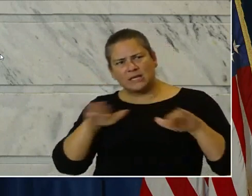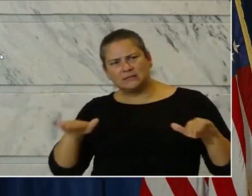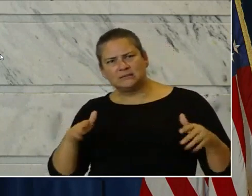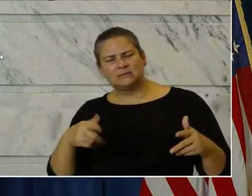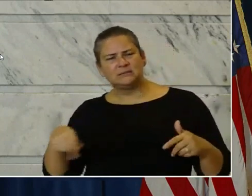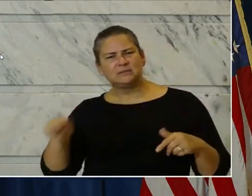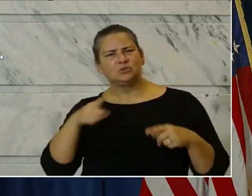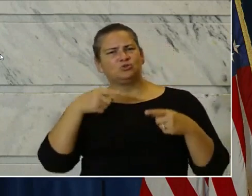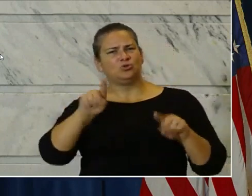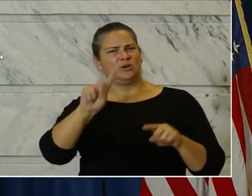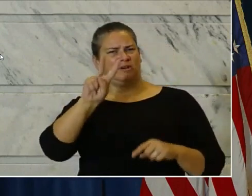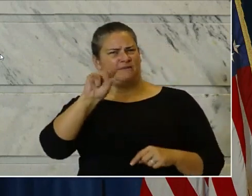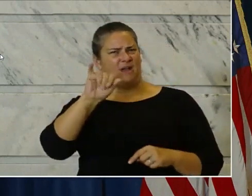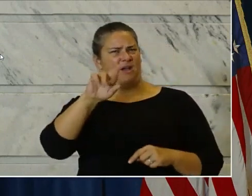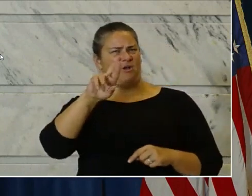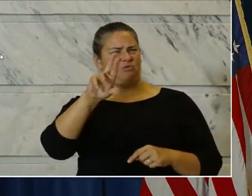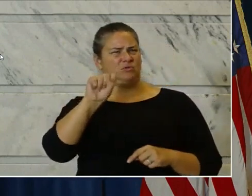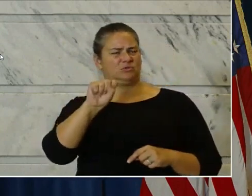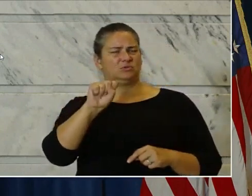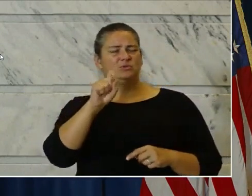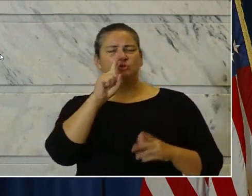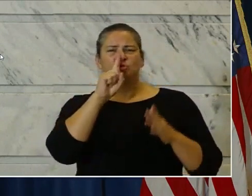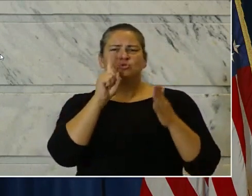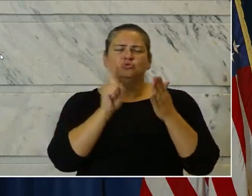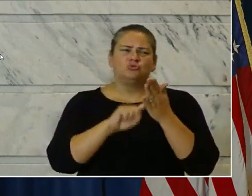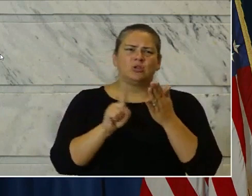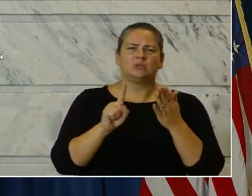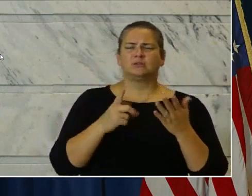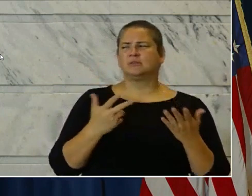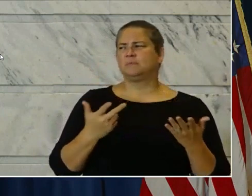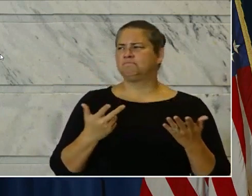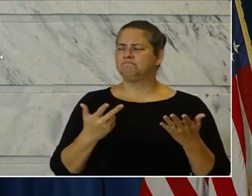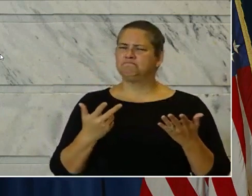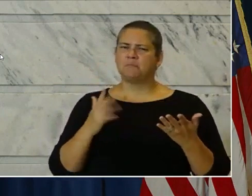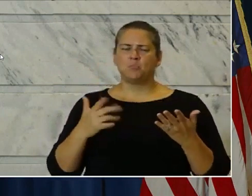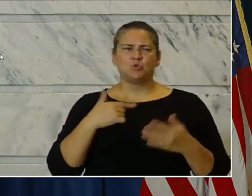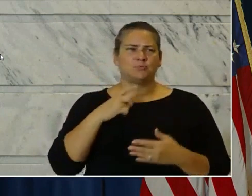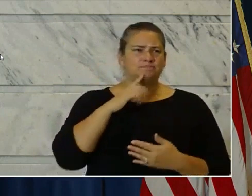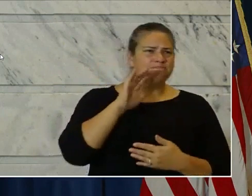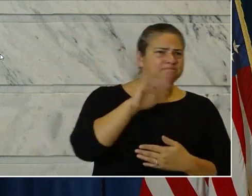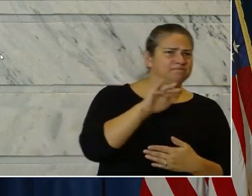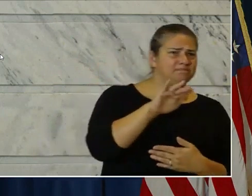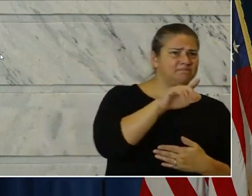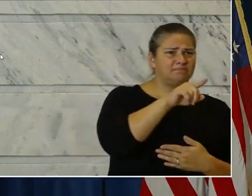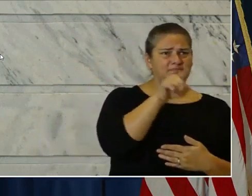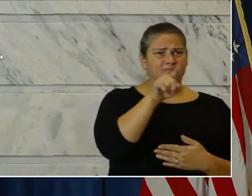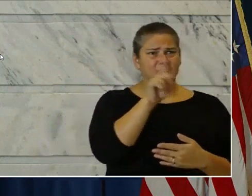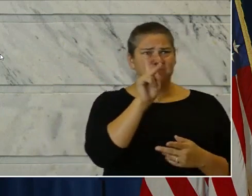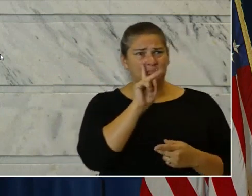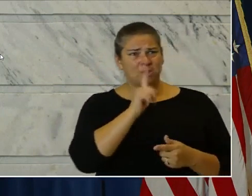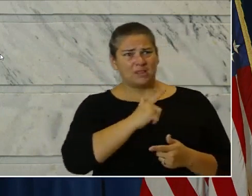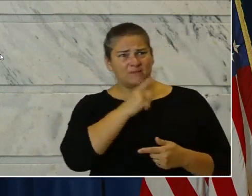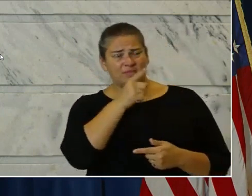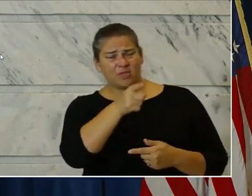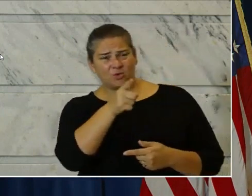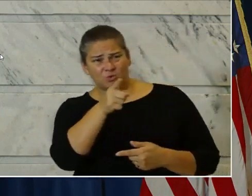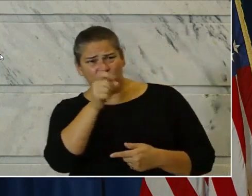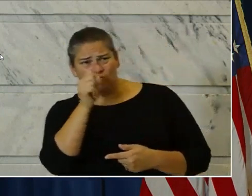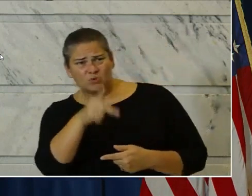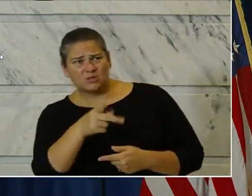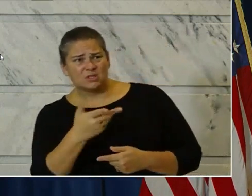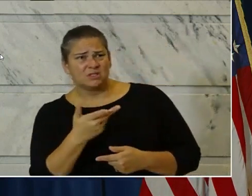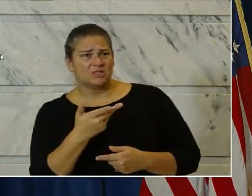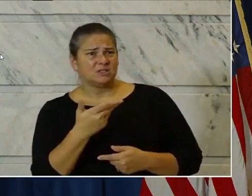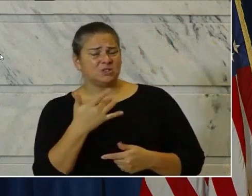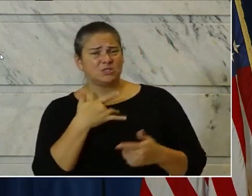virus. Let's call and check on the households where we're worried about maybe the relationships of the people who live there, and maybe we're